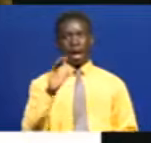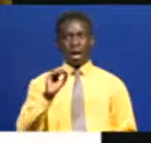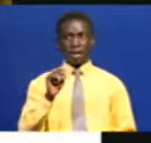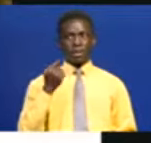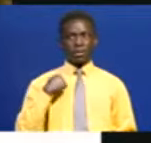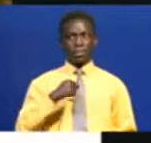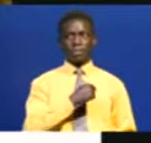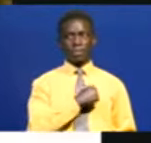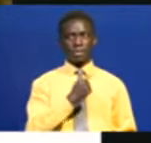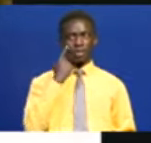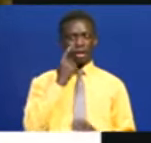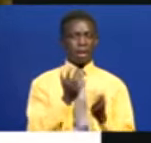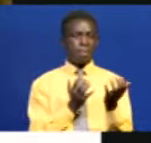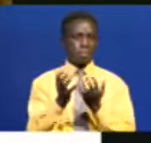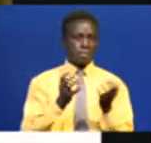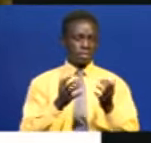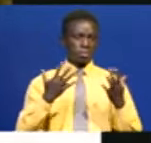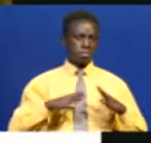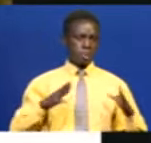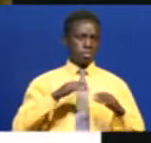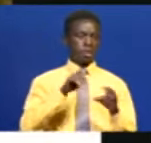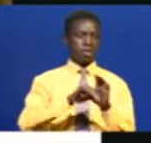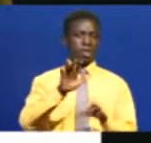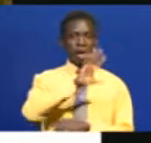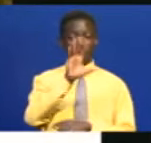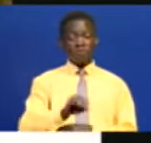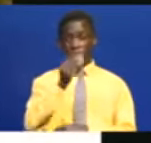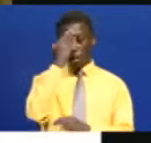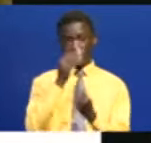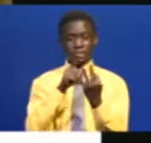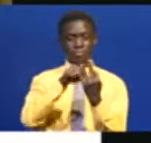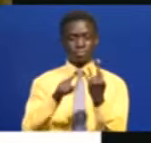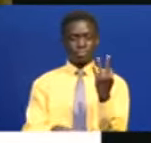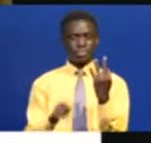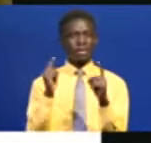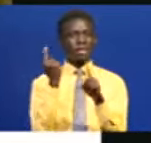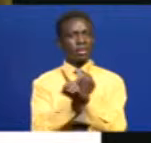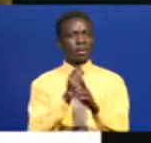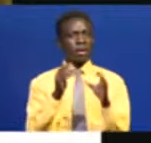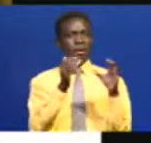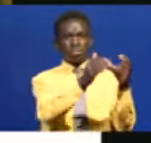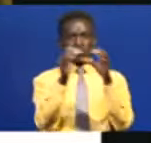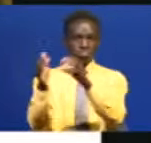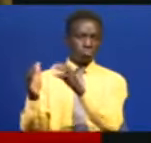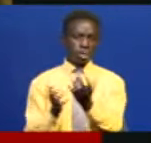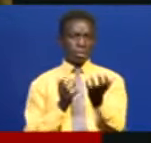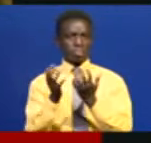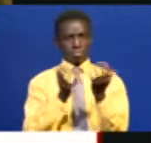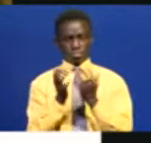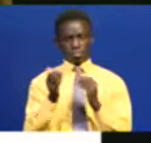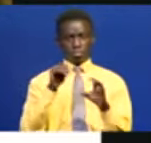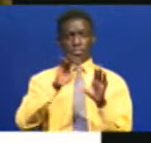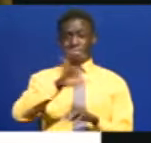in Africa, business women in Africa, because the three different parts of the business world of Africa is very